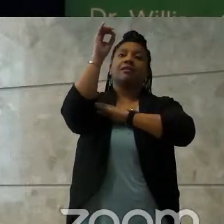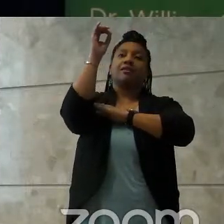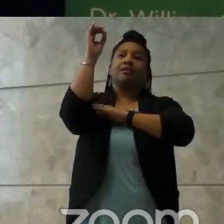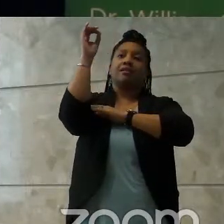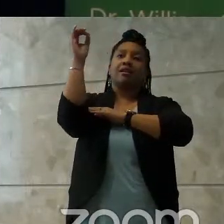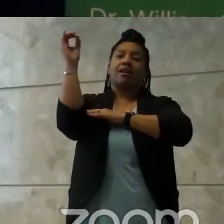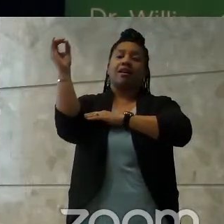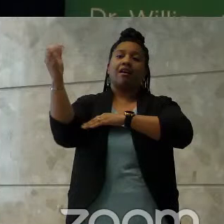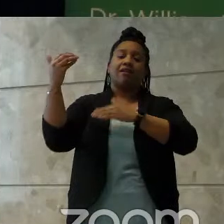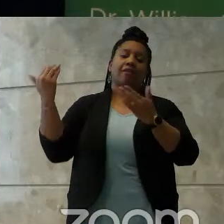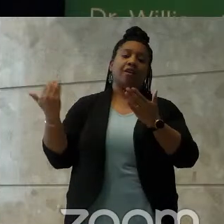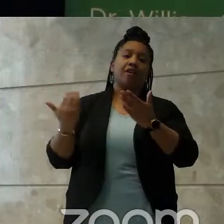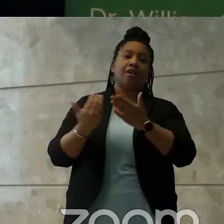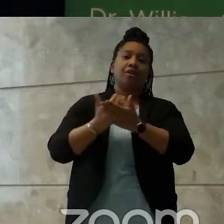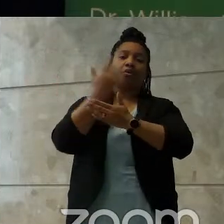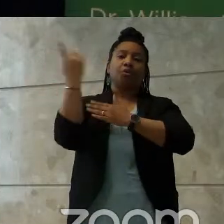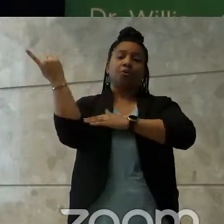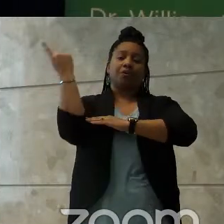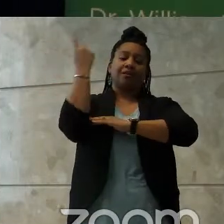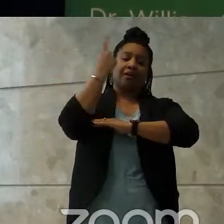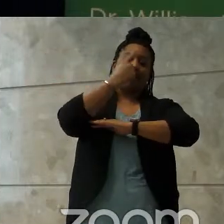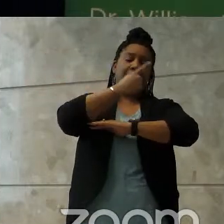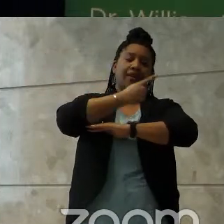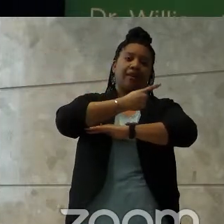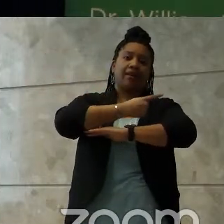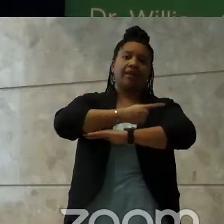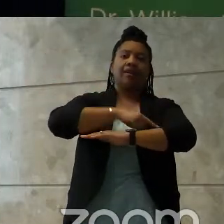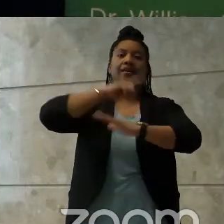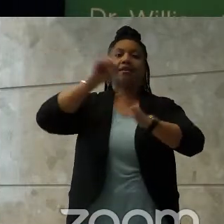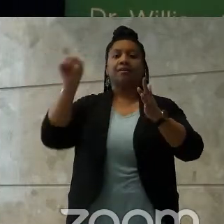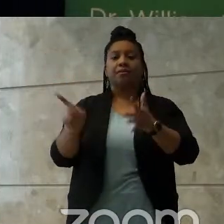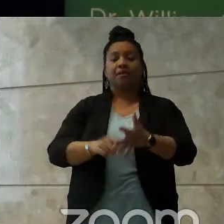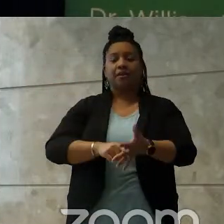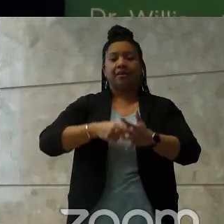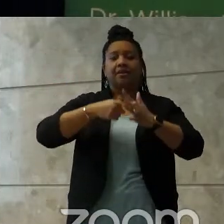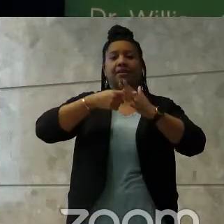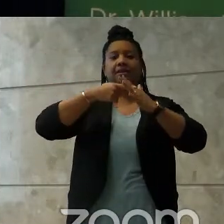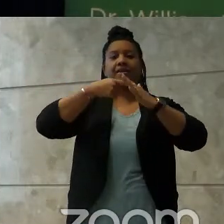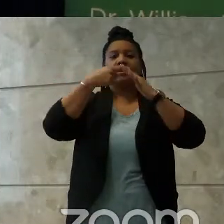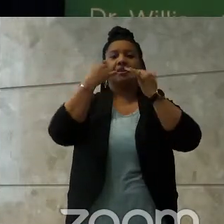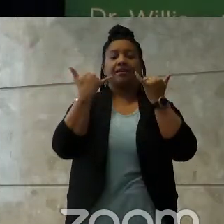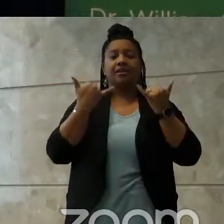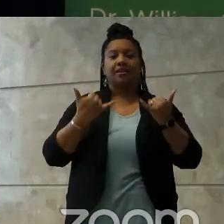sun of our new day